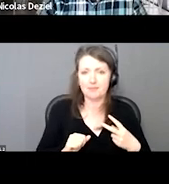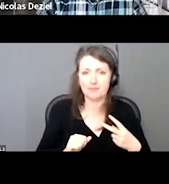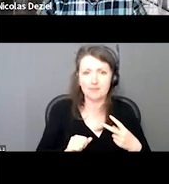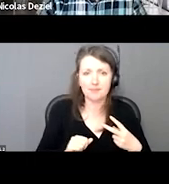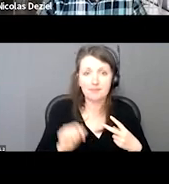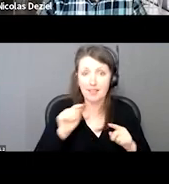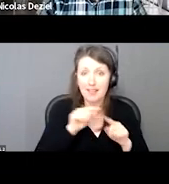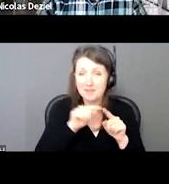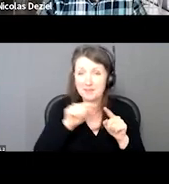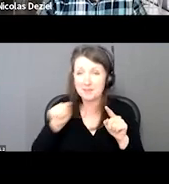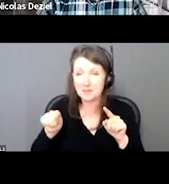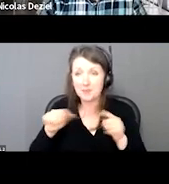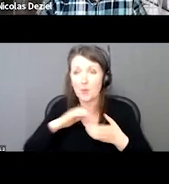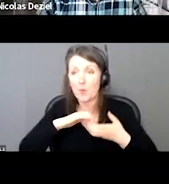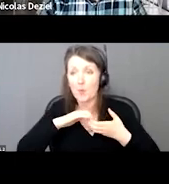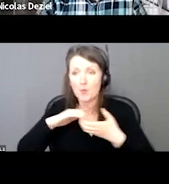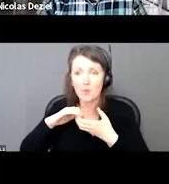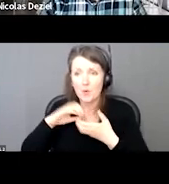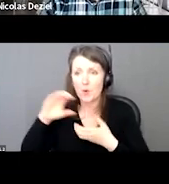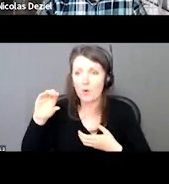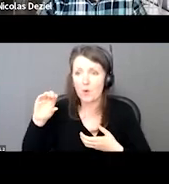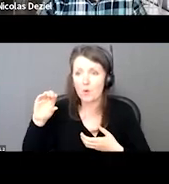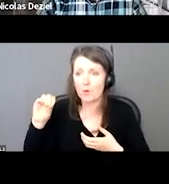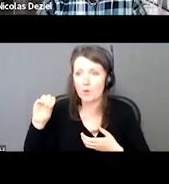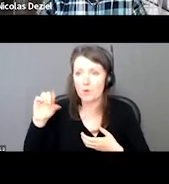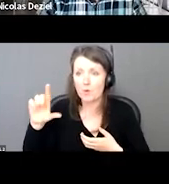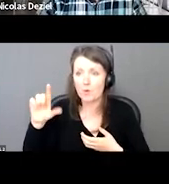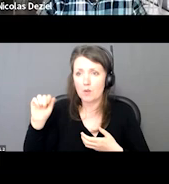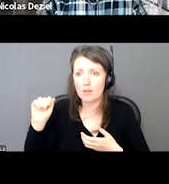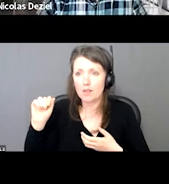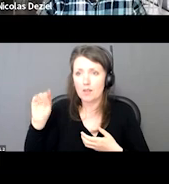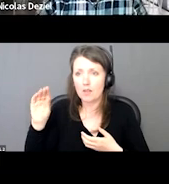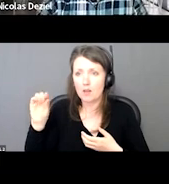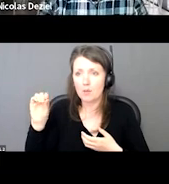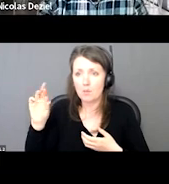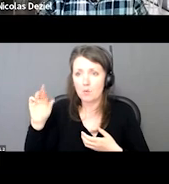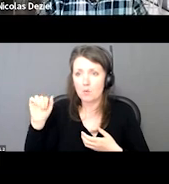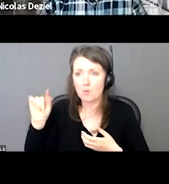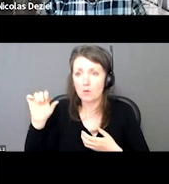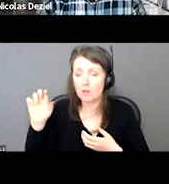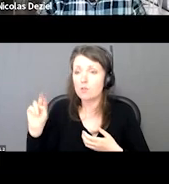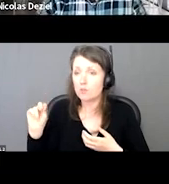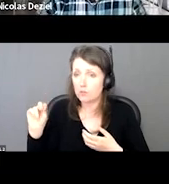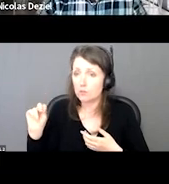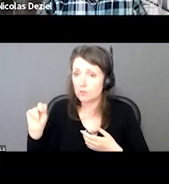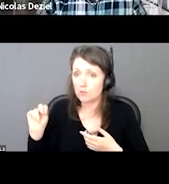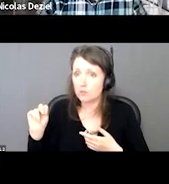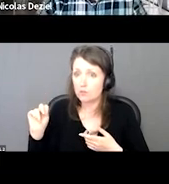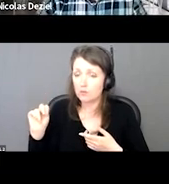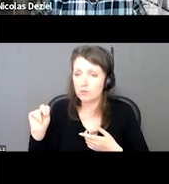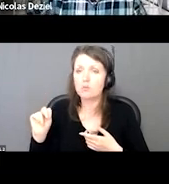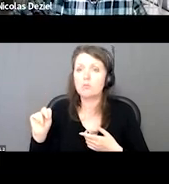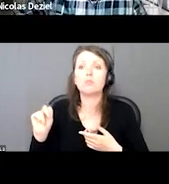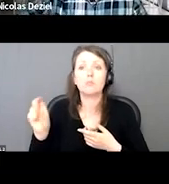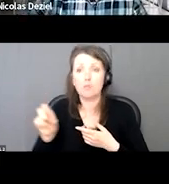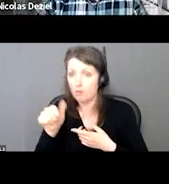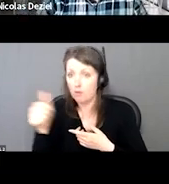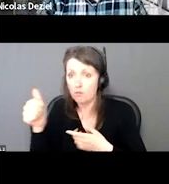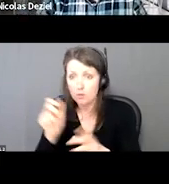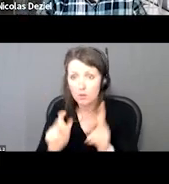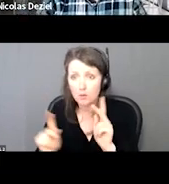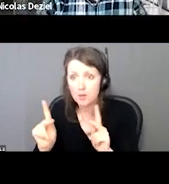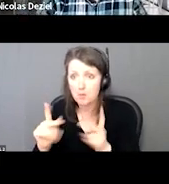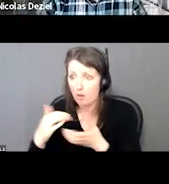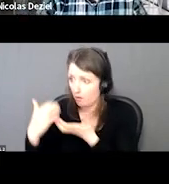there's a collaboration feature as well. If you want to collaborate with others, you have IP yourself, and you want to collaborate with another